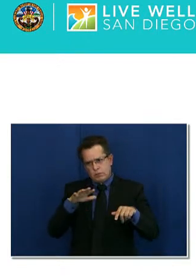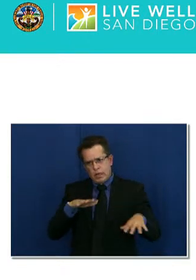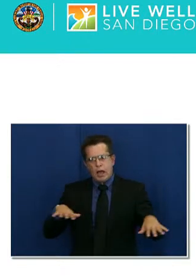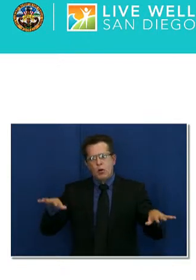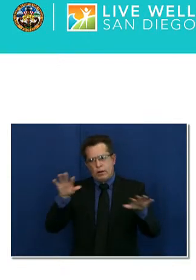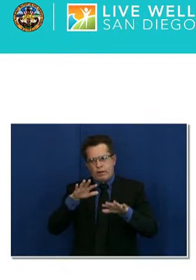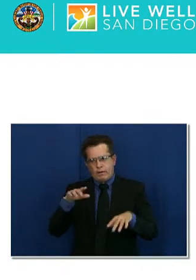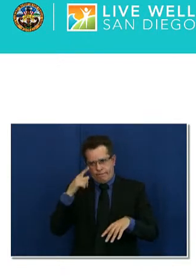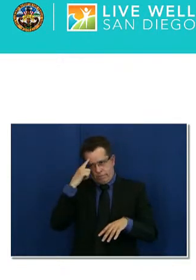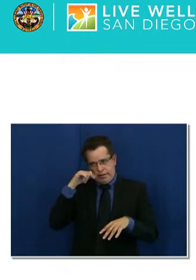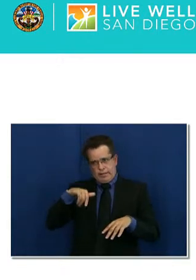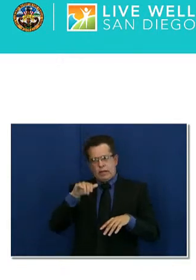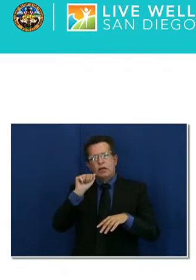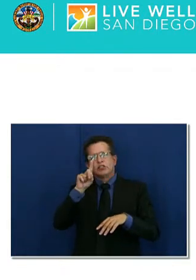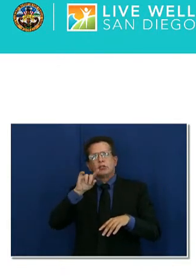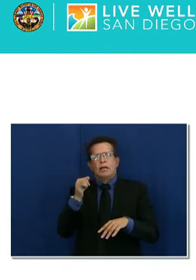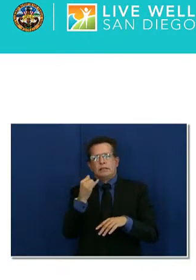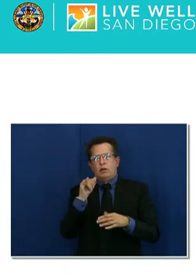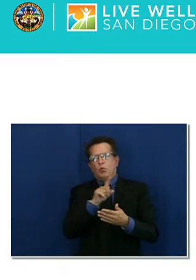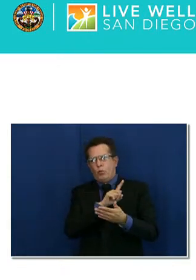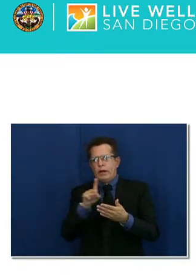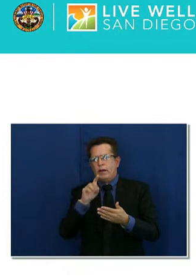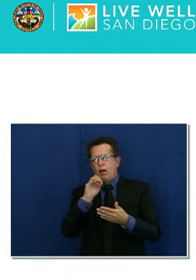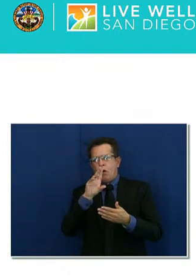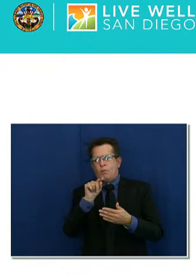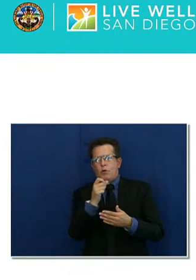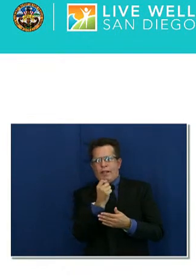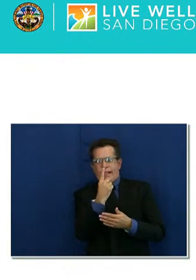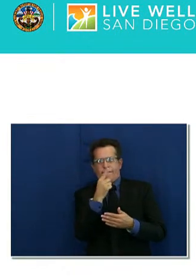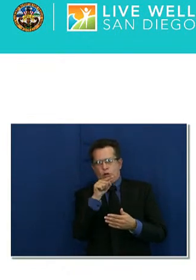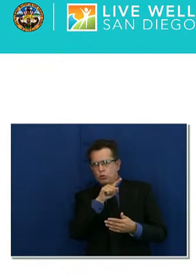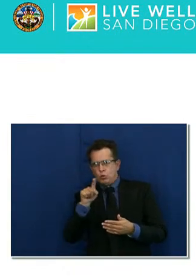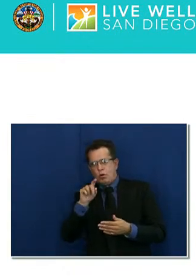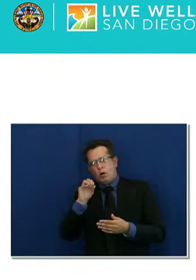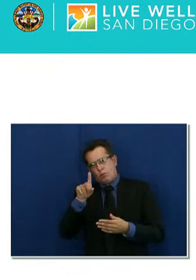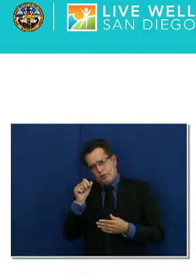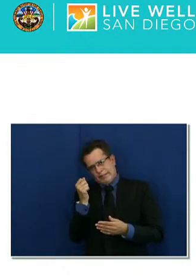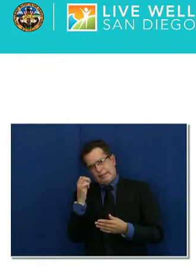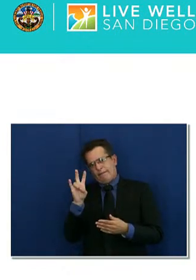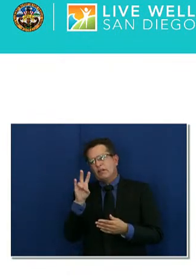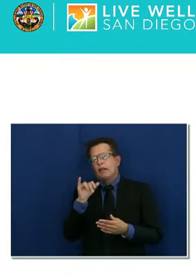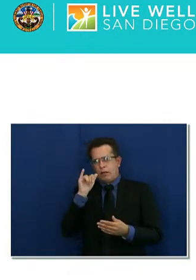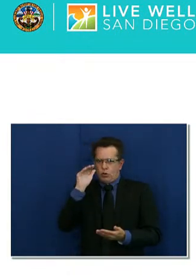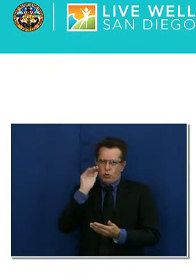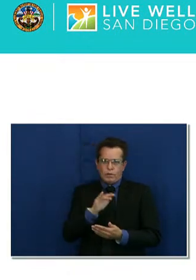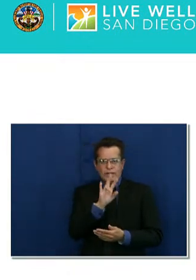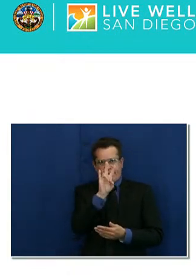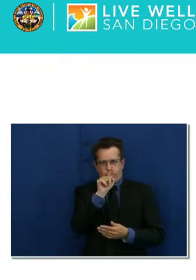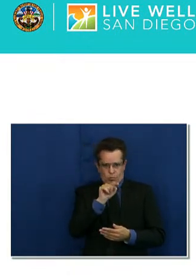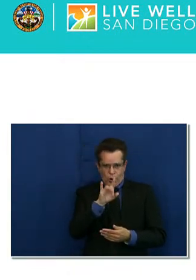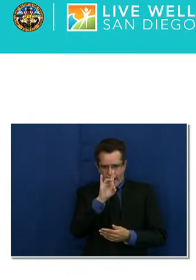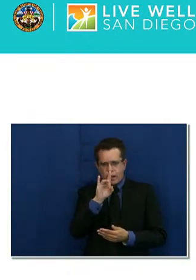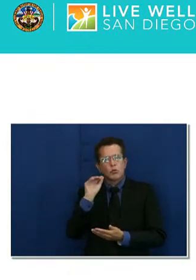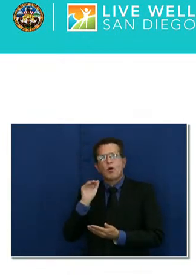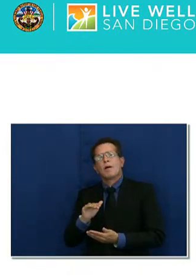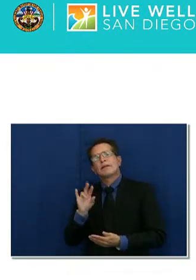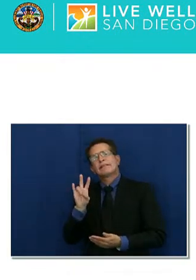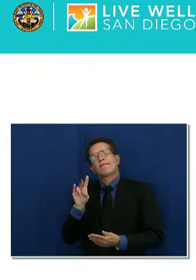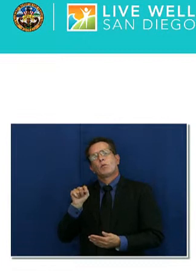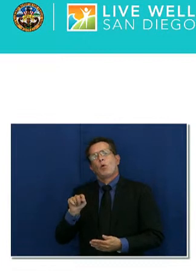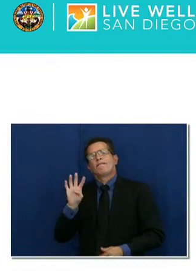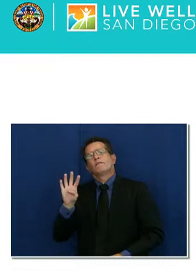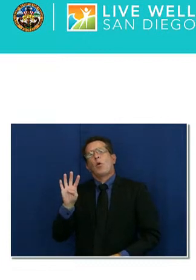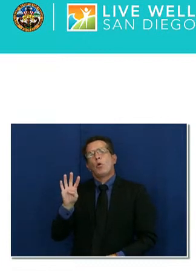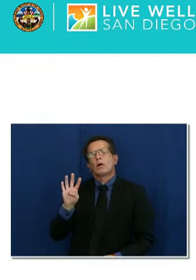for the week of October 11th through October 17th dropped from 7.8 to 7.4 per